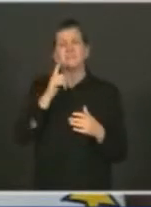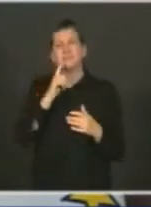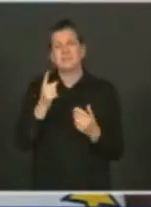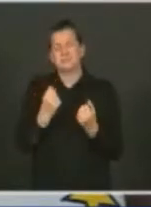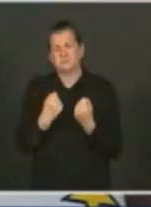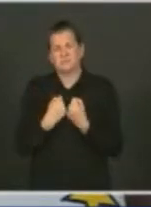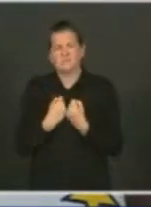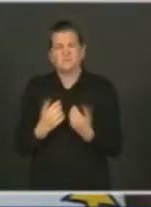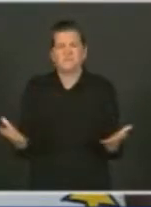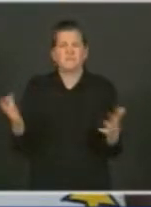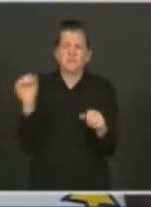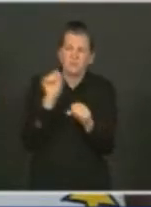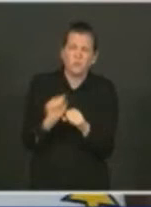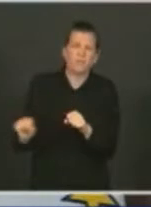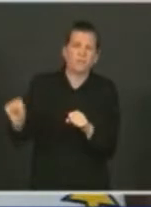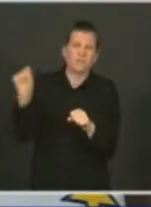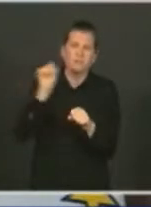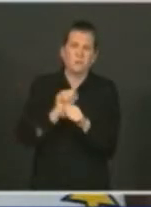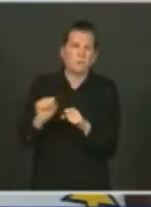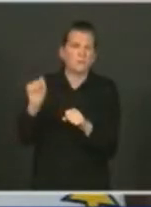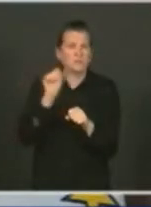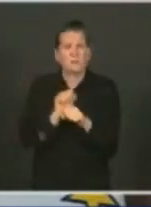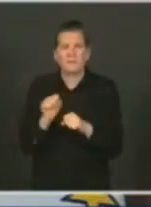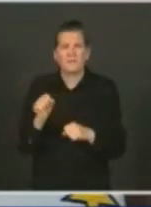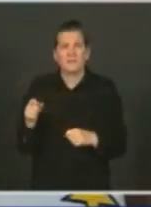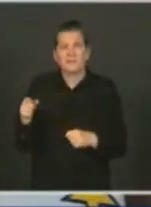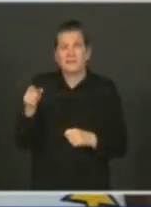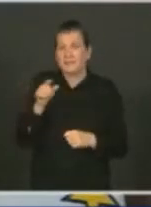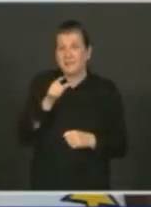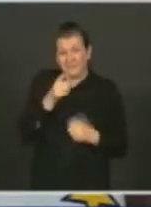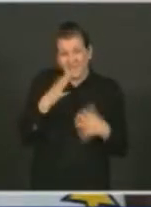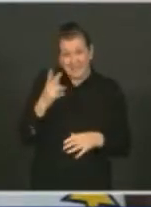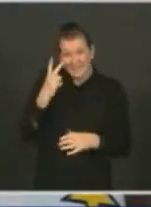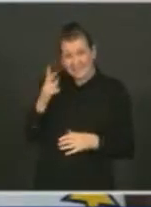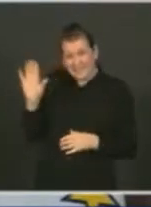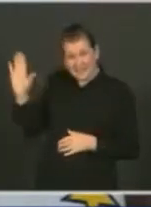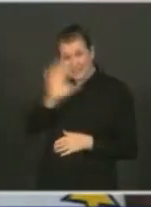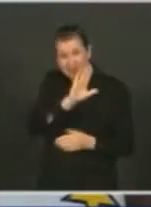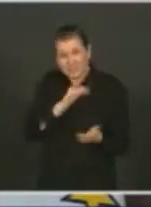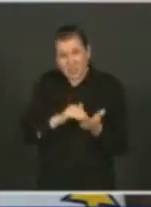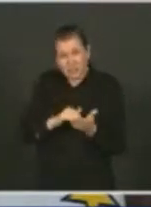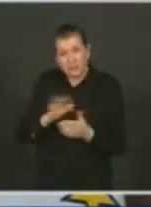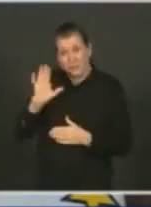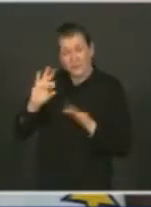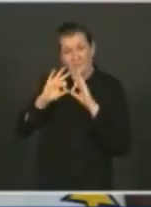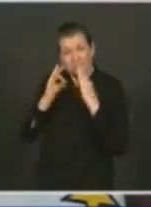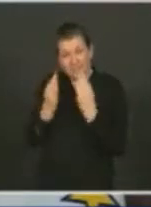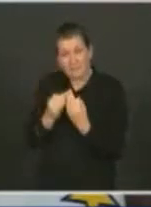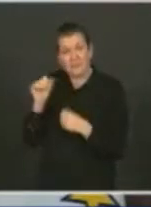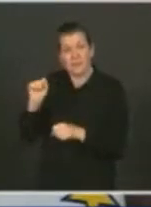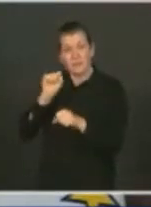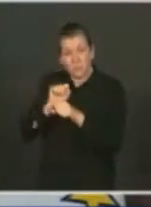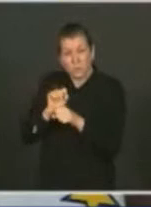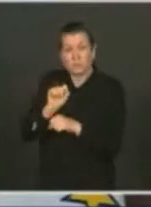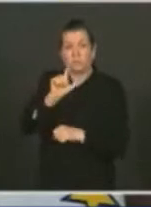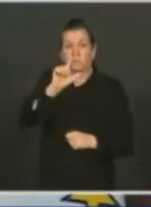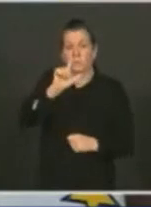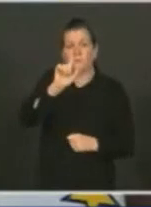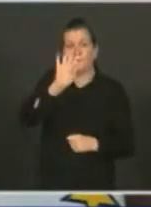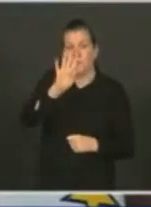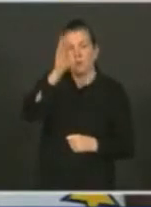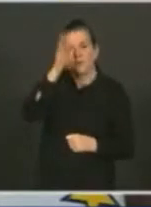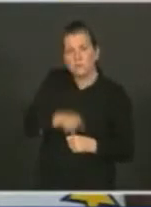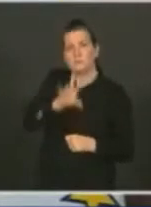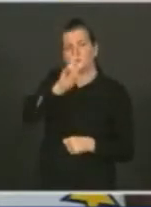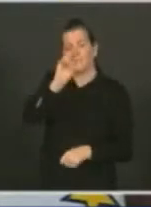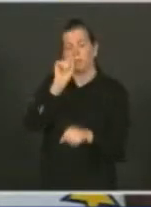working without a day off for 8 months, and they and their teams are tired, overwhelmed, exhausted,